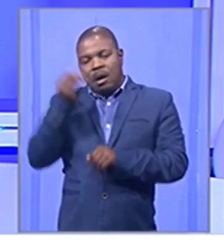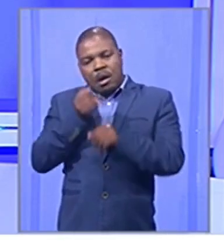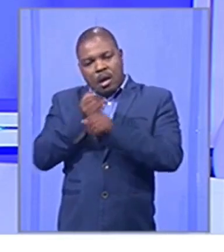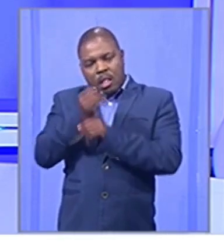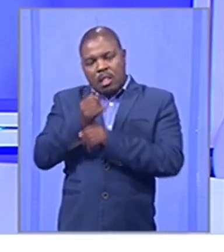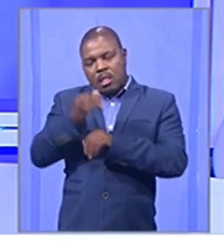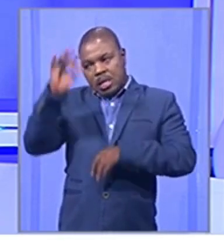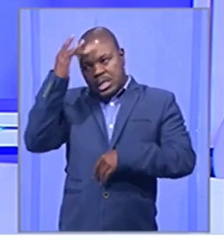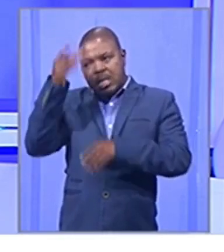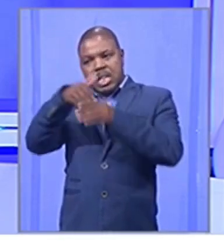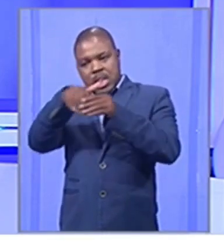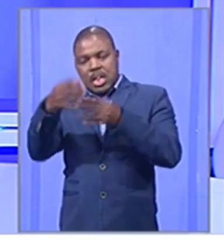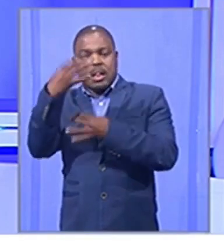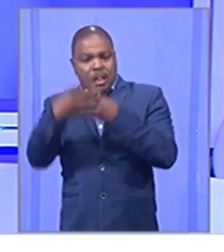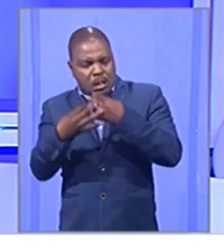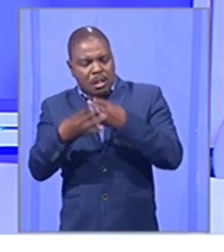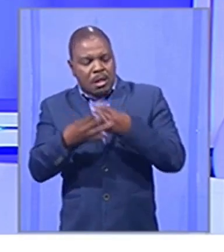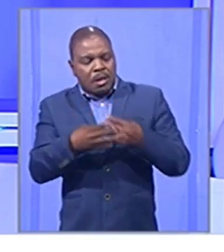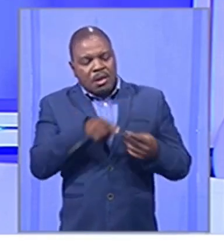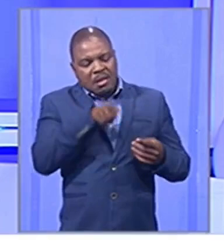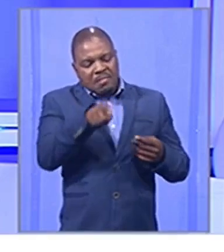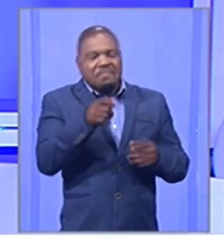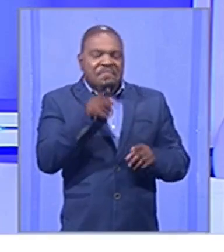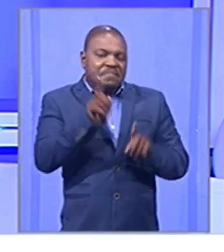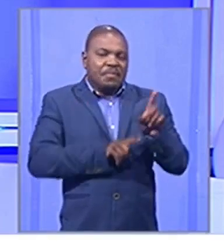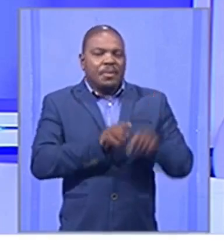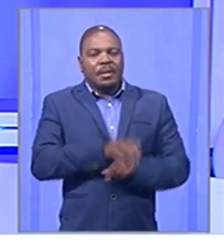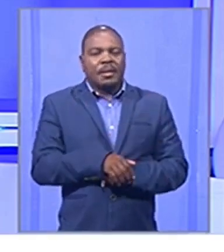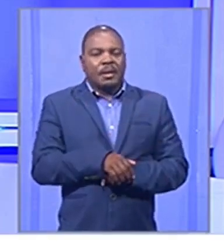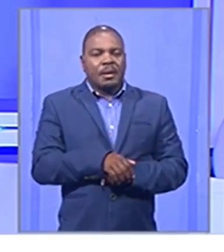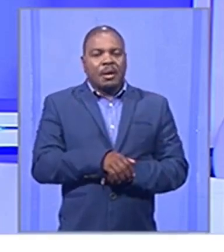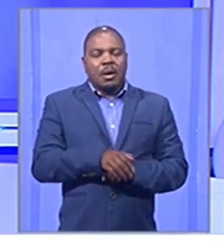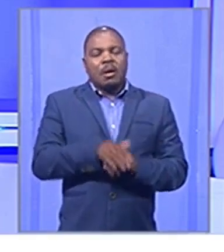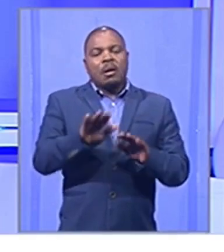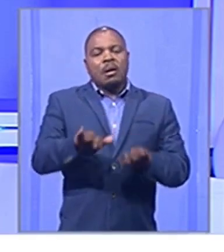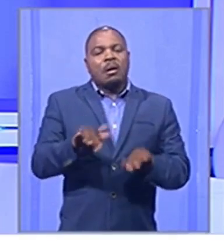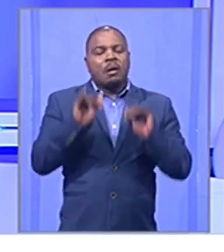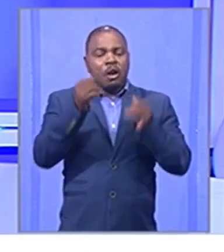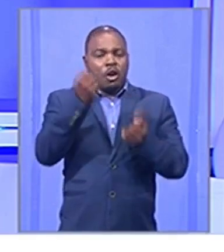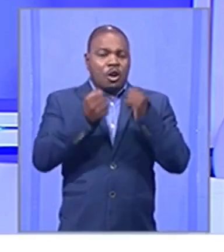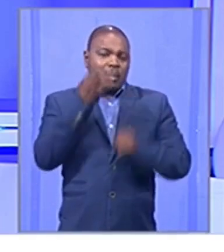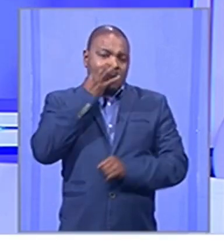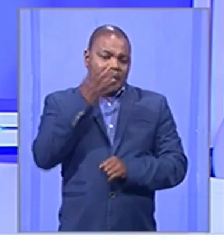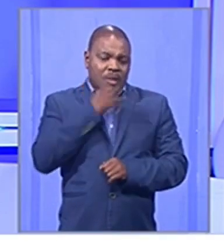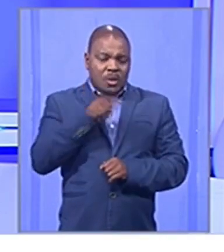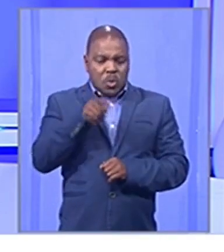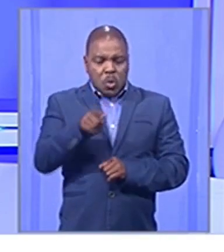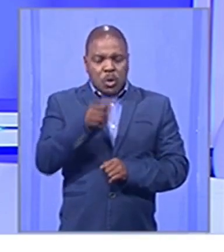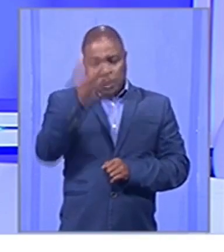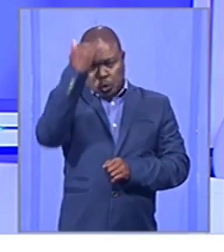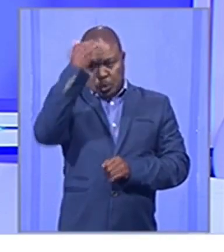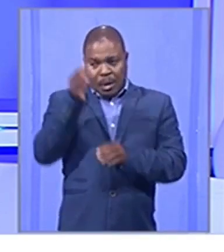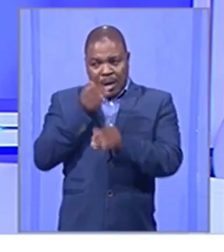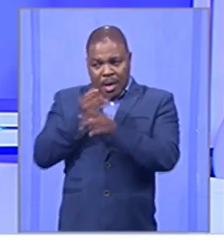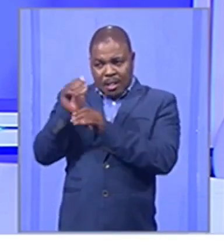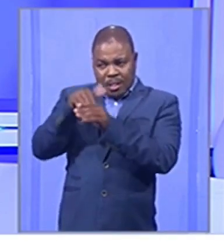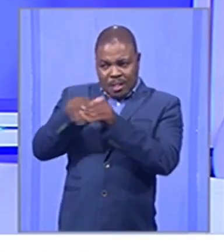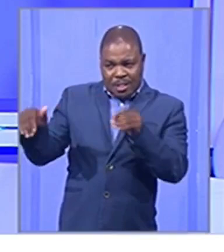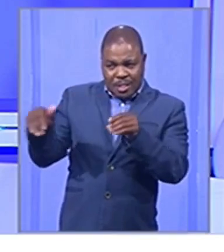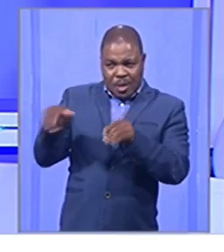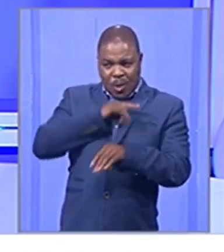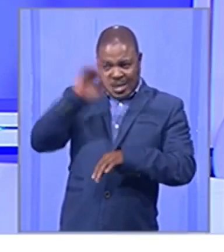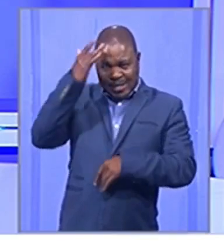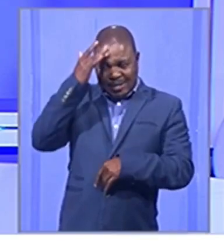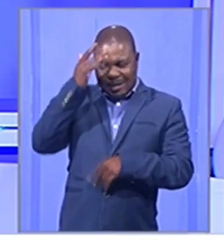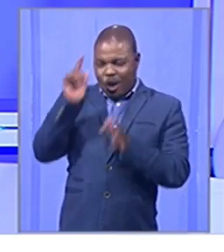Zuma. Kgotlatshekelo ya boikuelo ya tlhotse gore go gololwa ga Zuma ka parole ya kalafi go ne go se mo molaong.